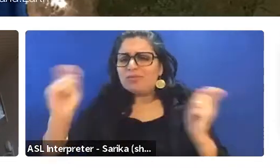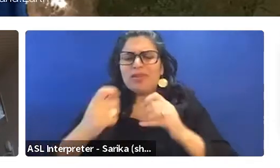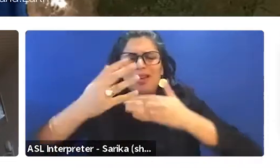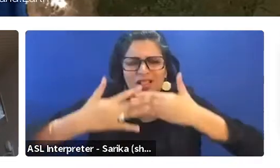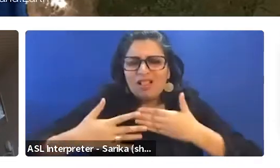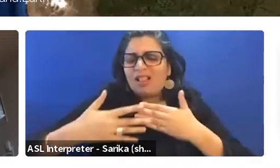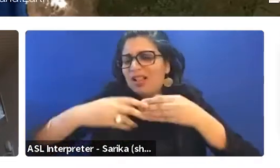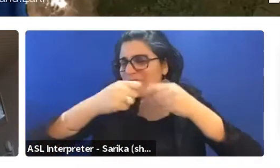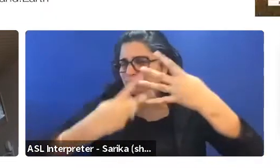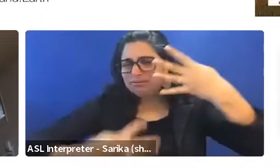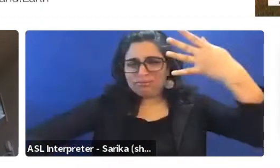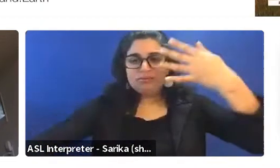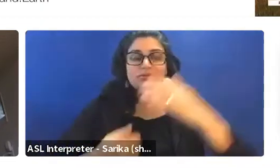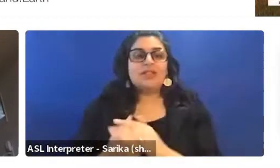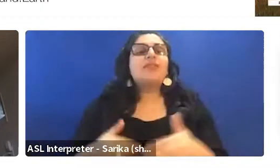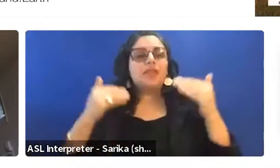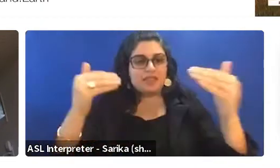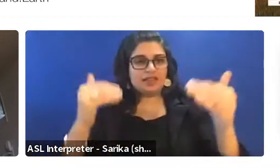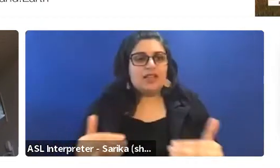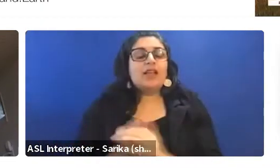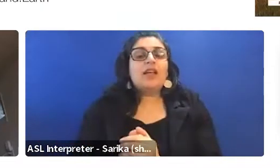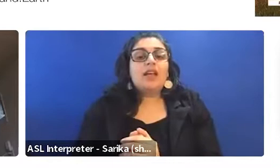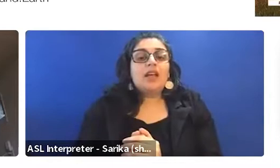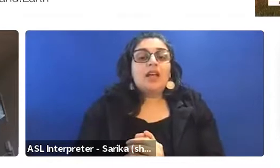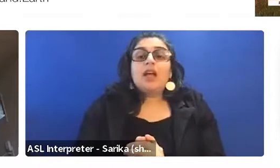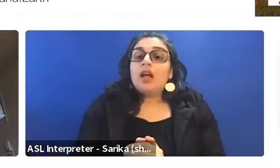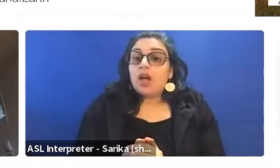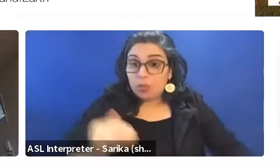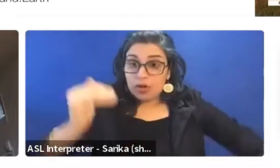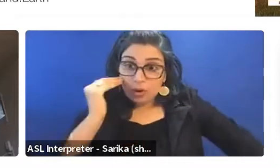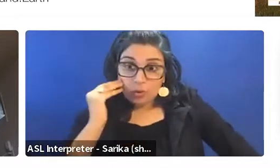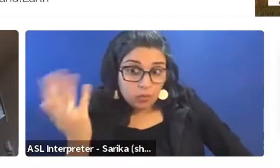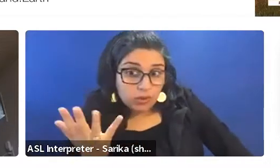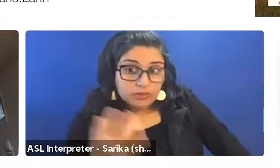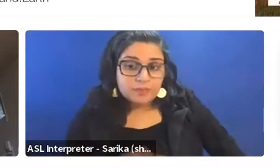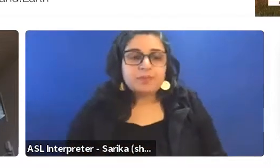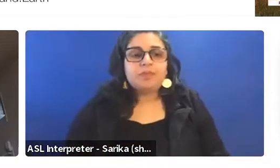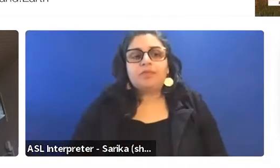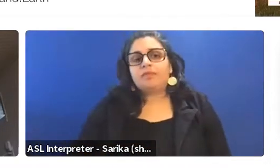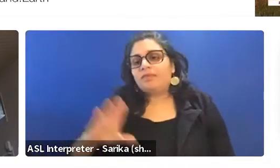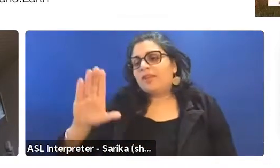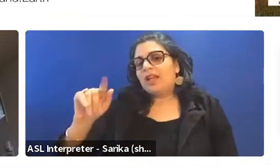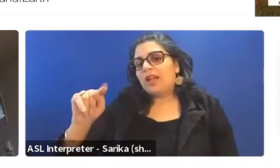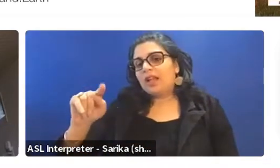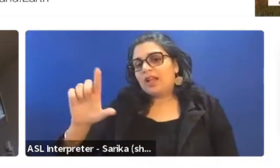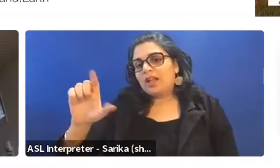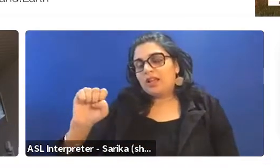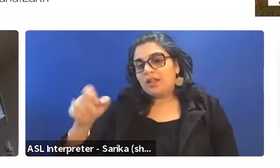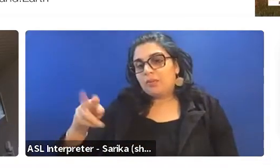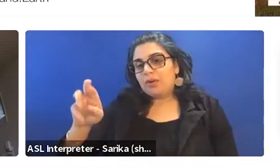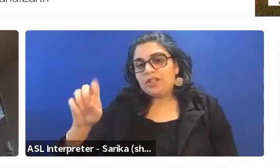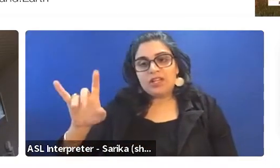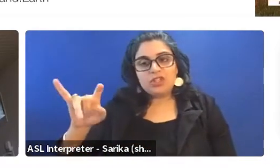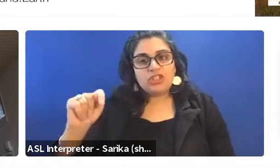next slide, please. Mm-hmm. And what we know is that cattle production is the #1 cause of deforestation in